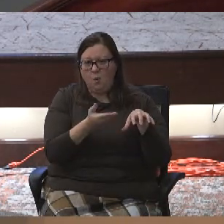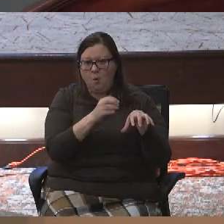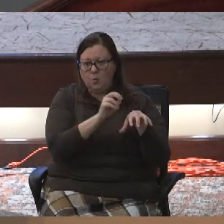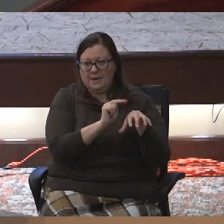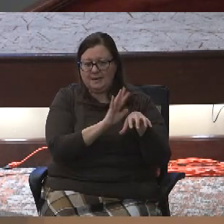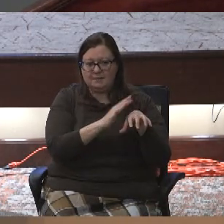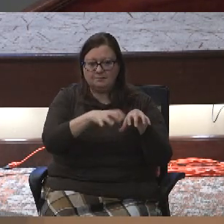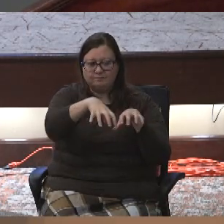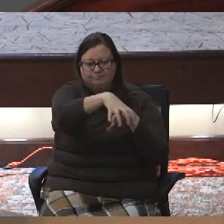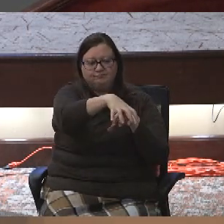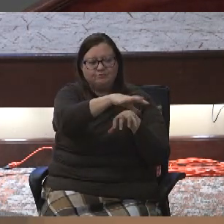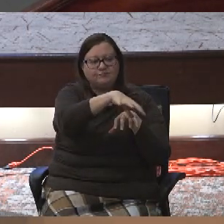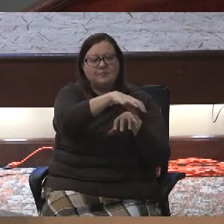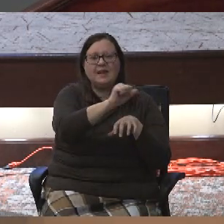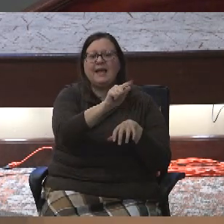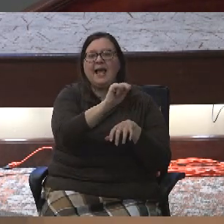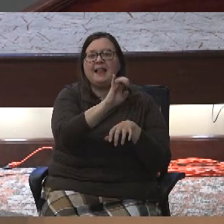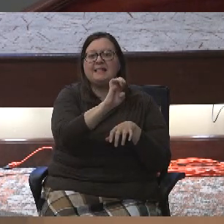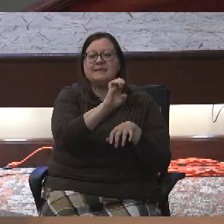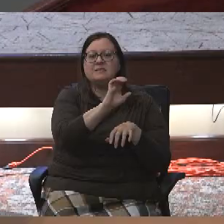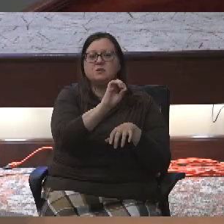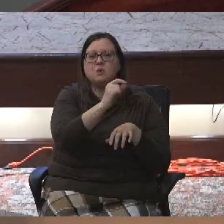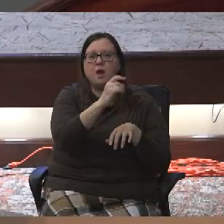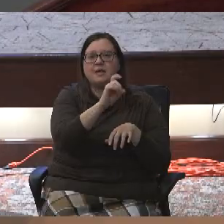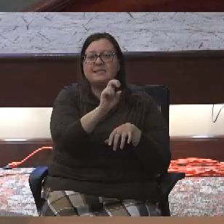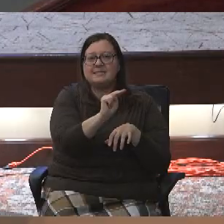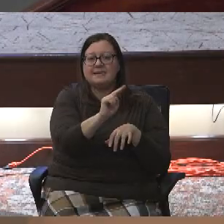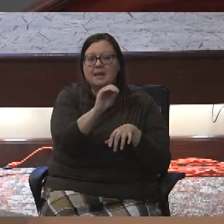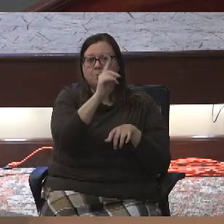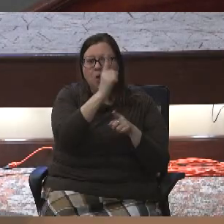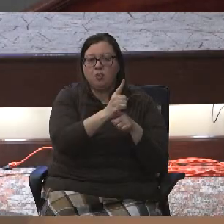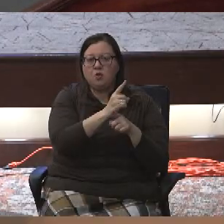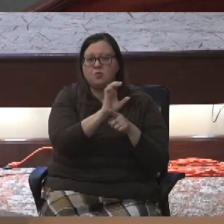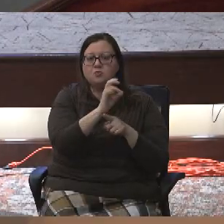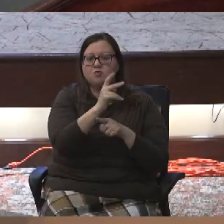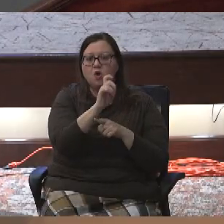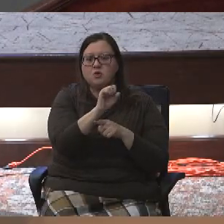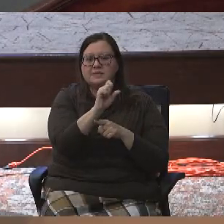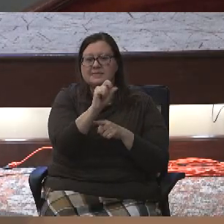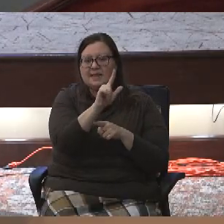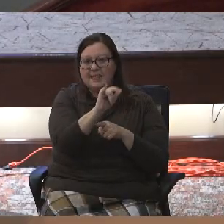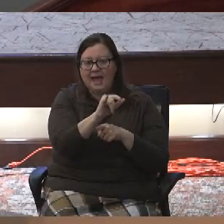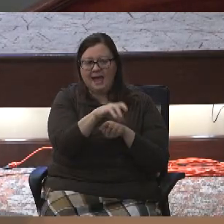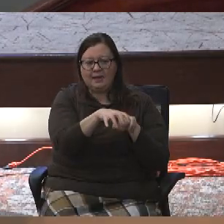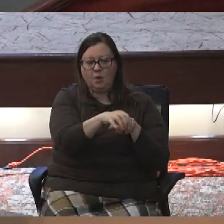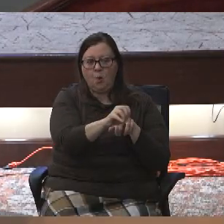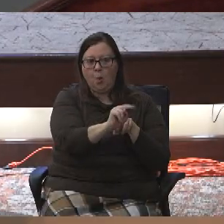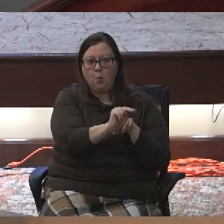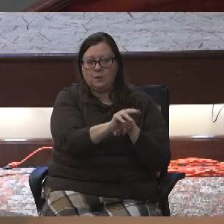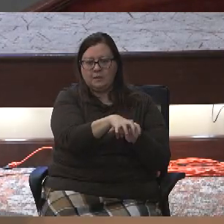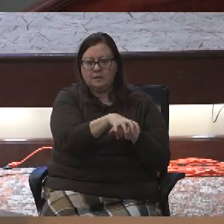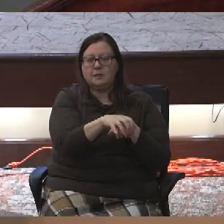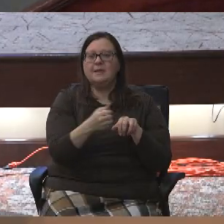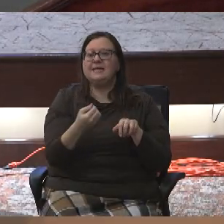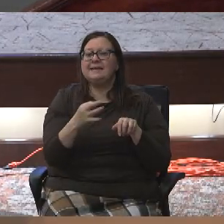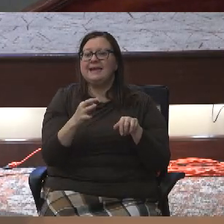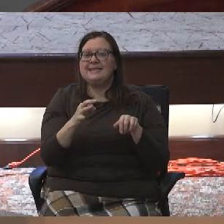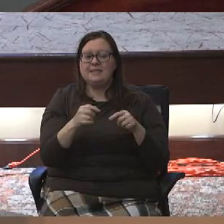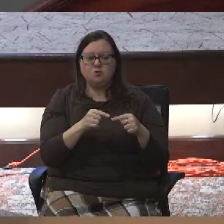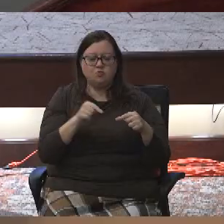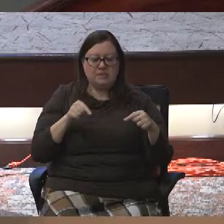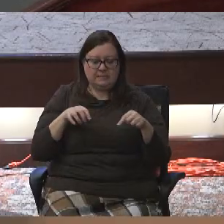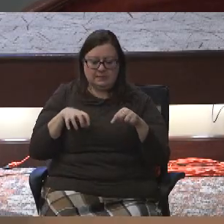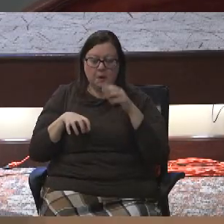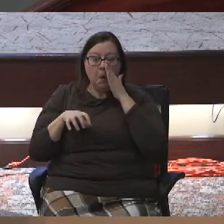is Alice Ogden and her brother Charles Sly. If you move across the 19th Street there, you see